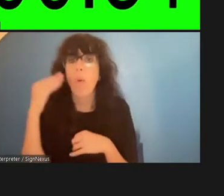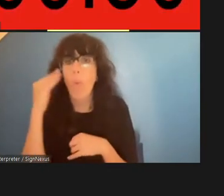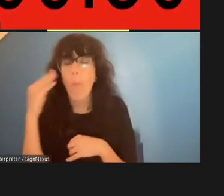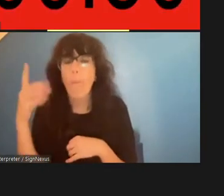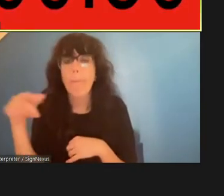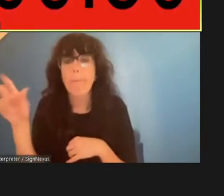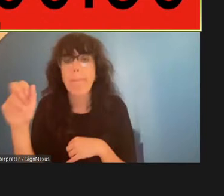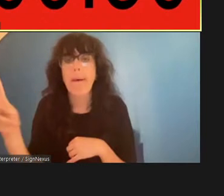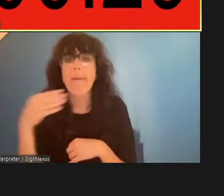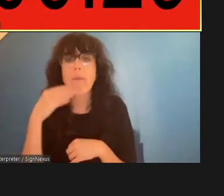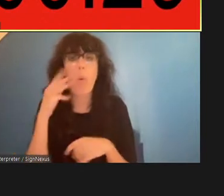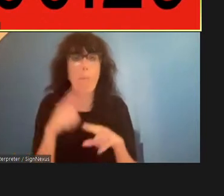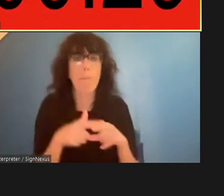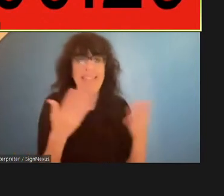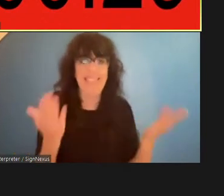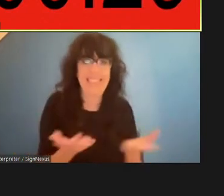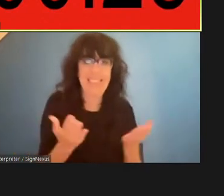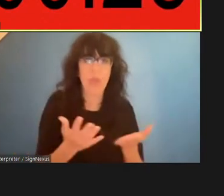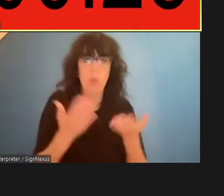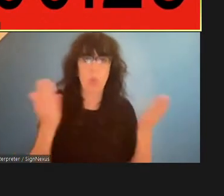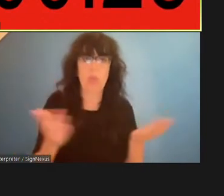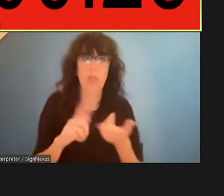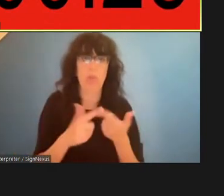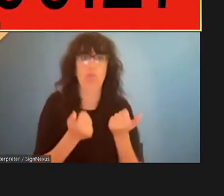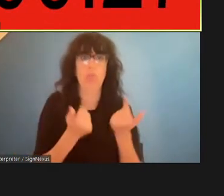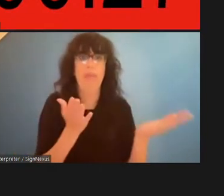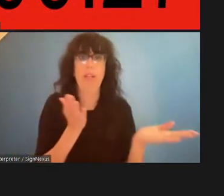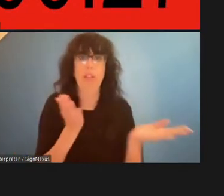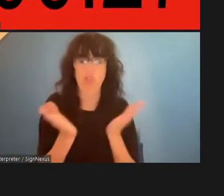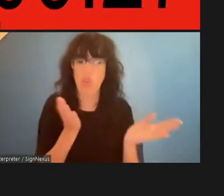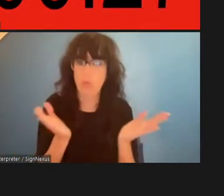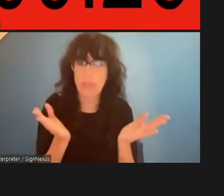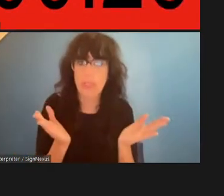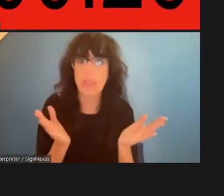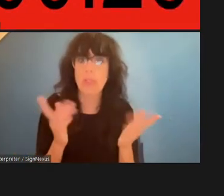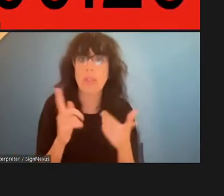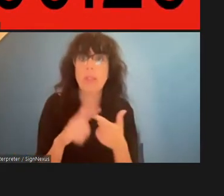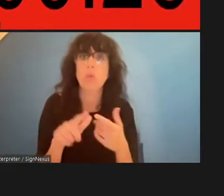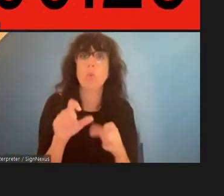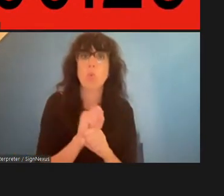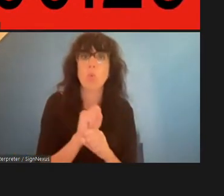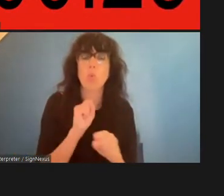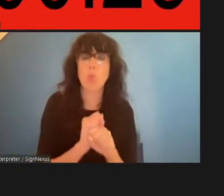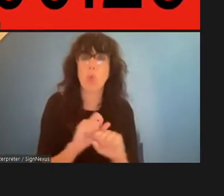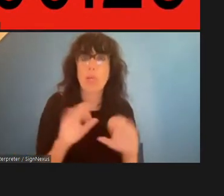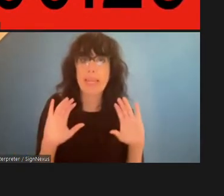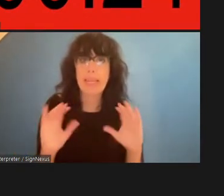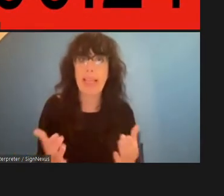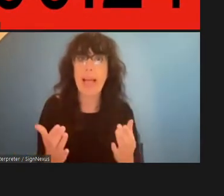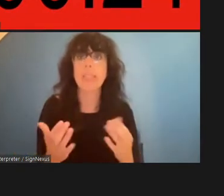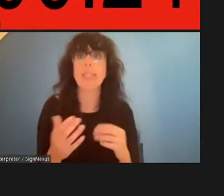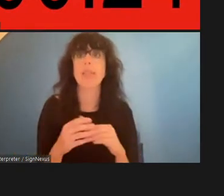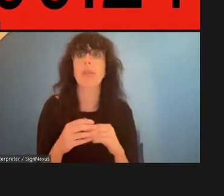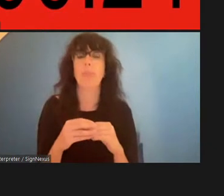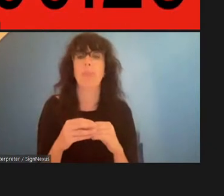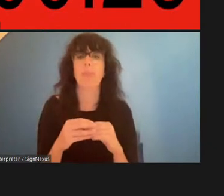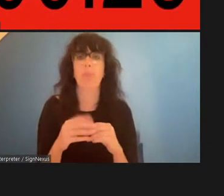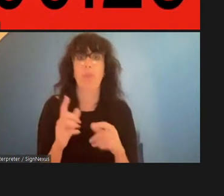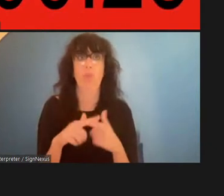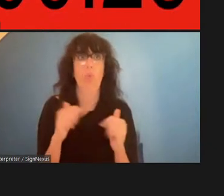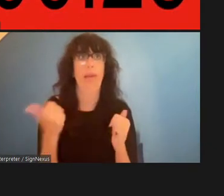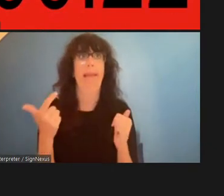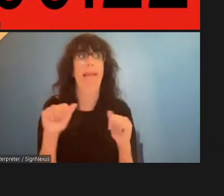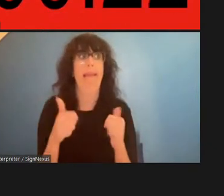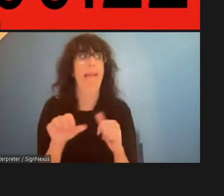you know what we do is that we are here to provide a service to the uh to the working to the working class to the every any class in new york